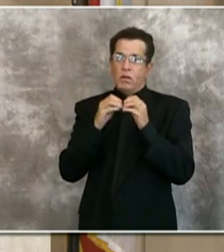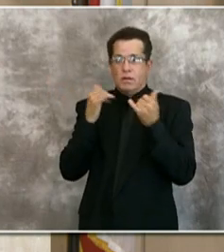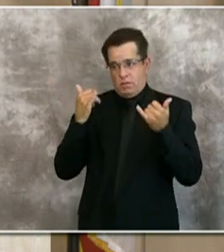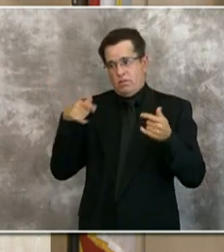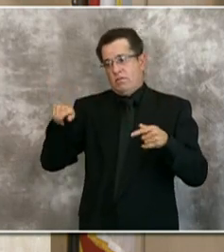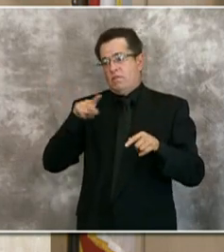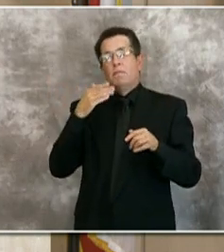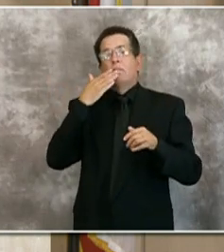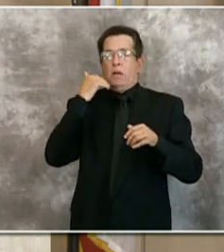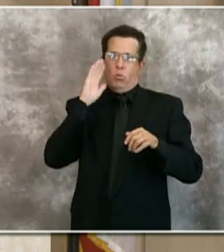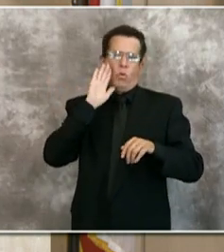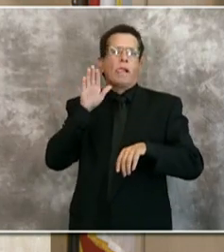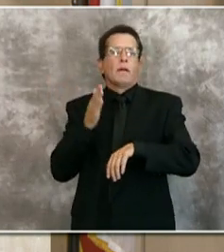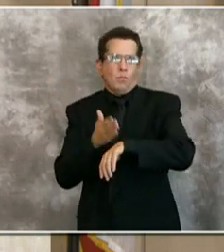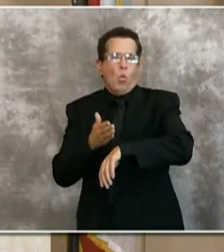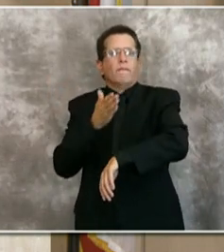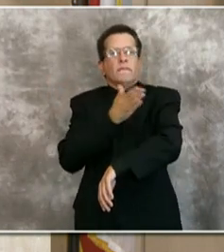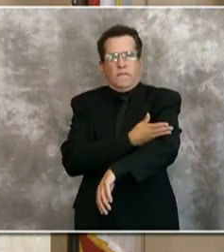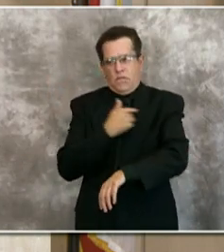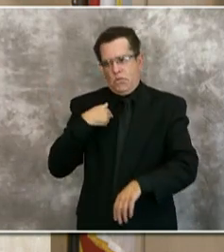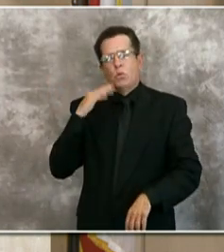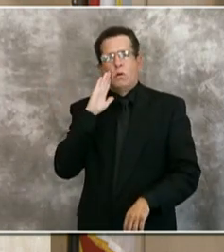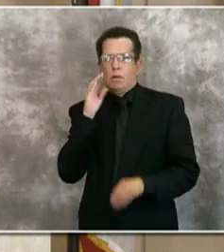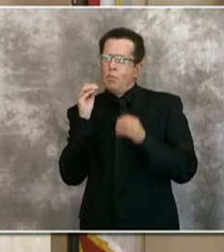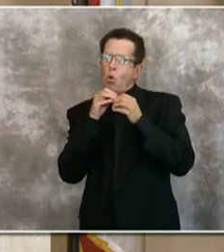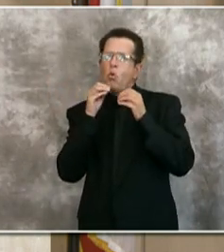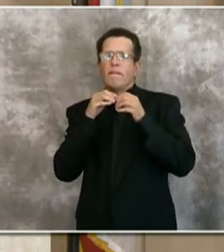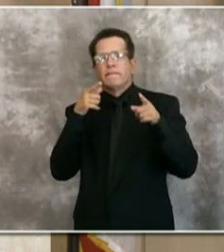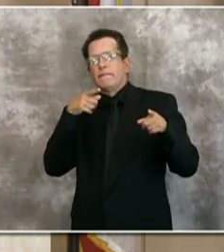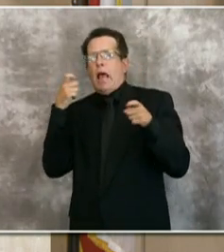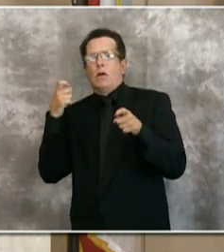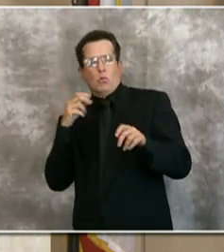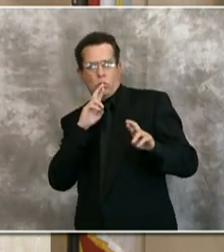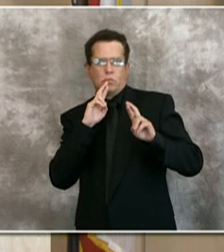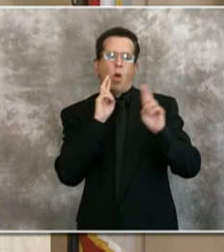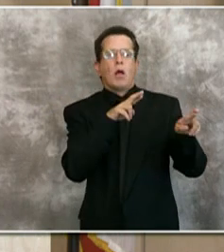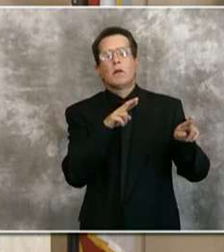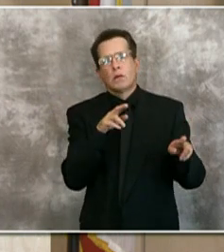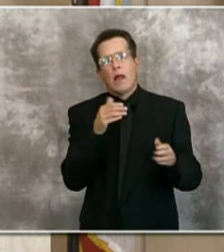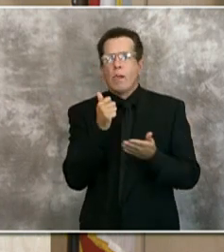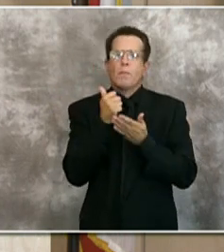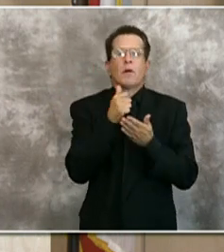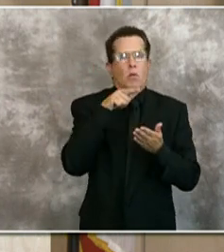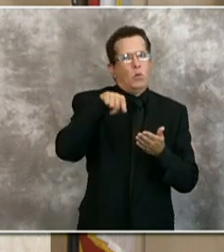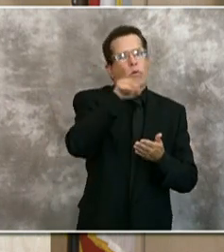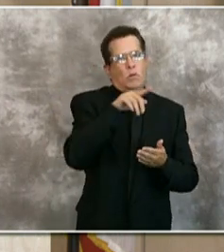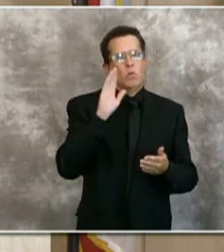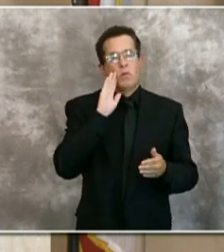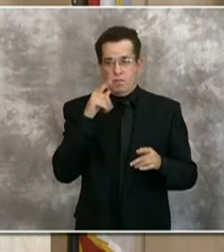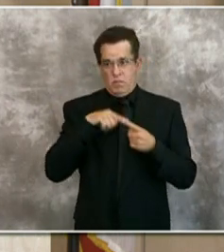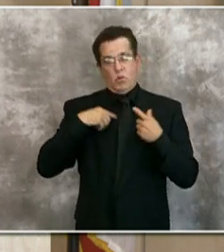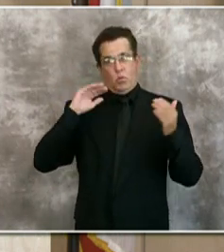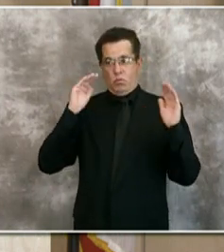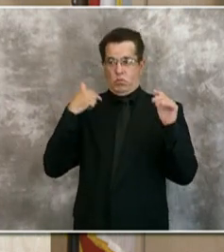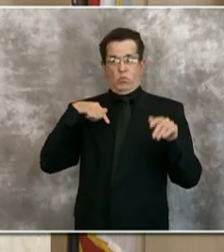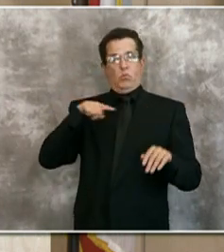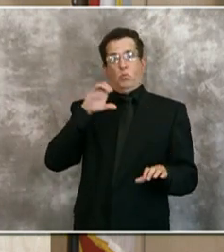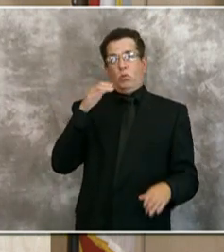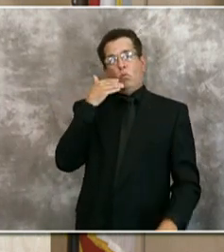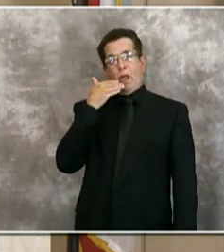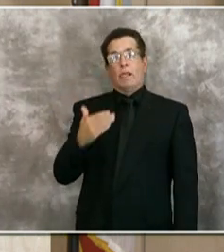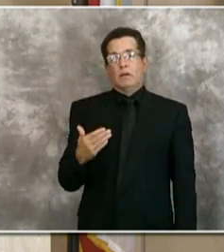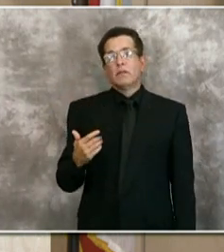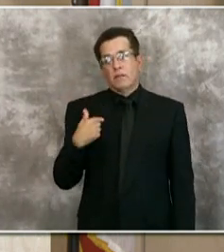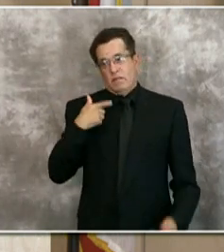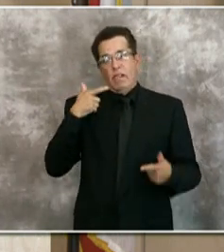I think we will improve our ability to respond. But I think we are doing well compared to a lot of other jurisdictions.